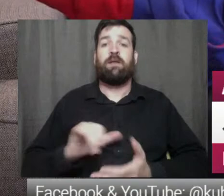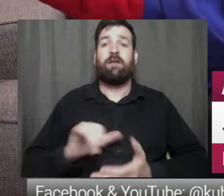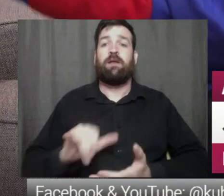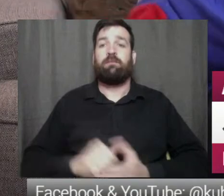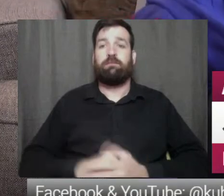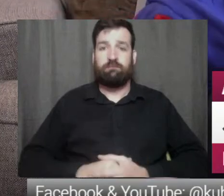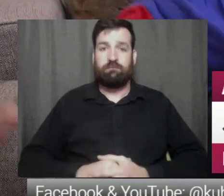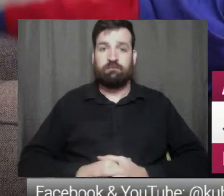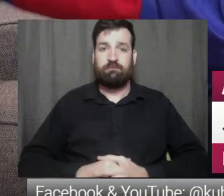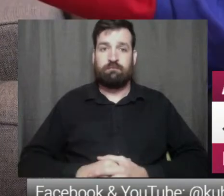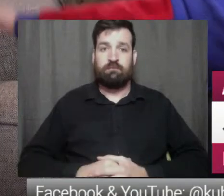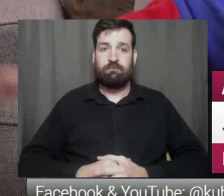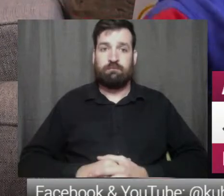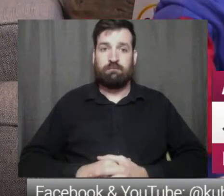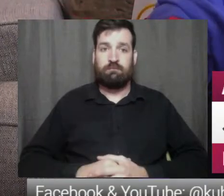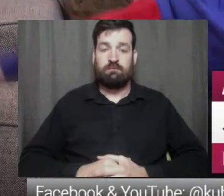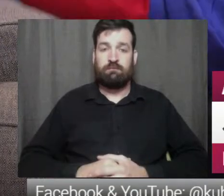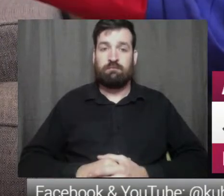doing?